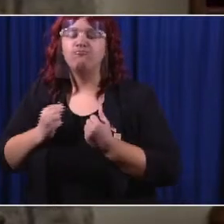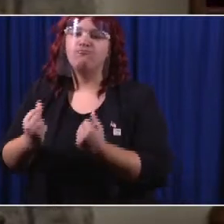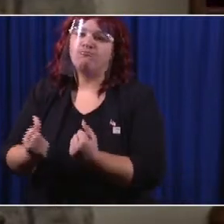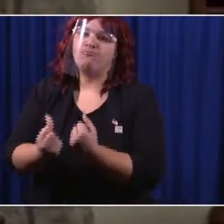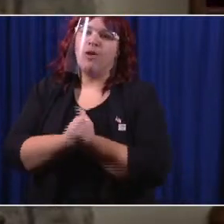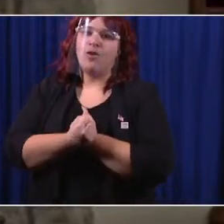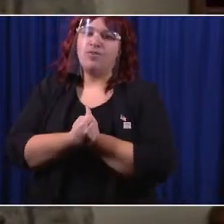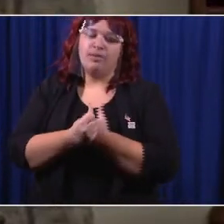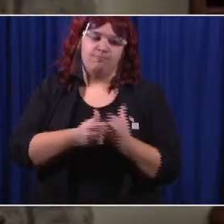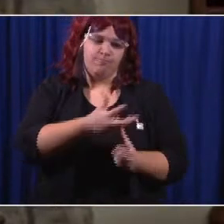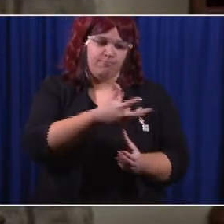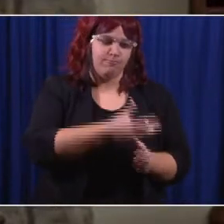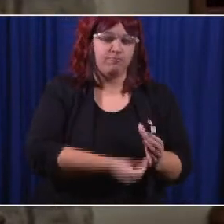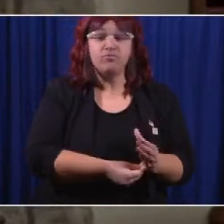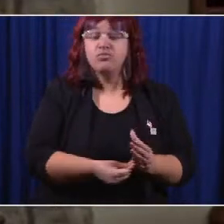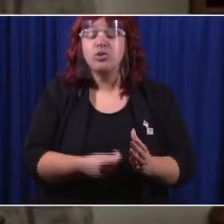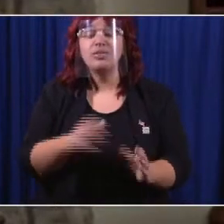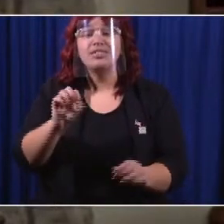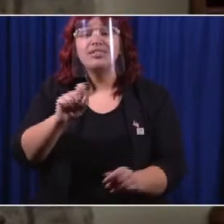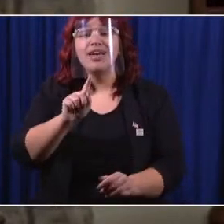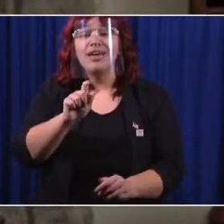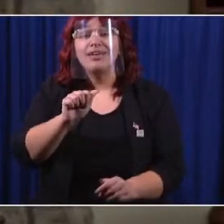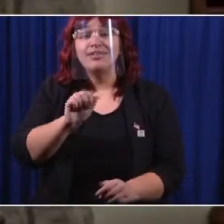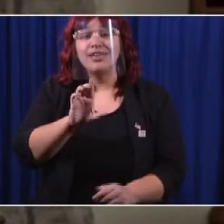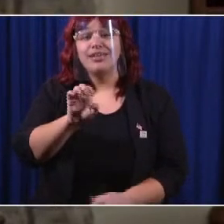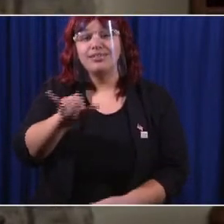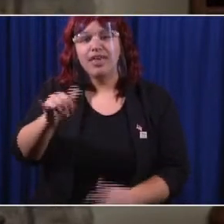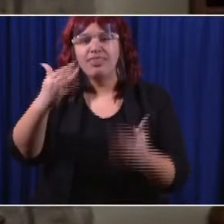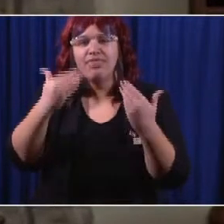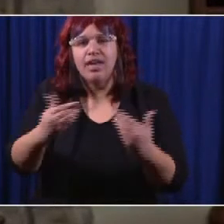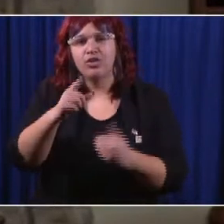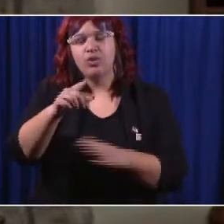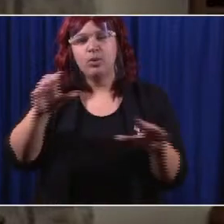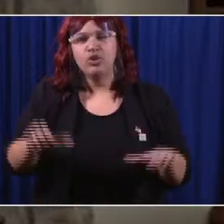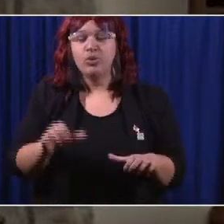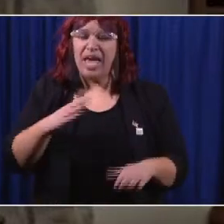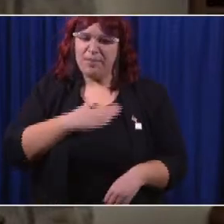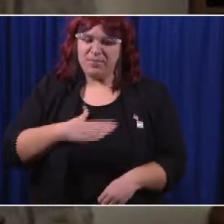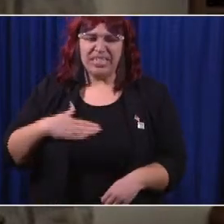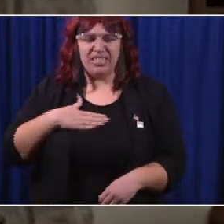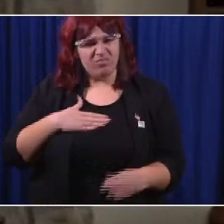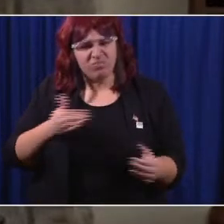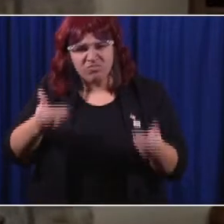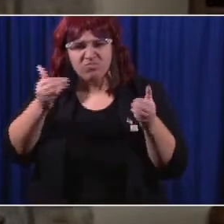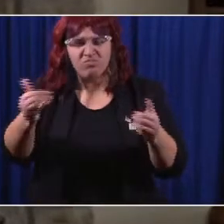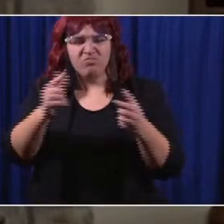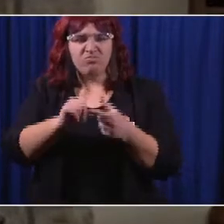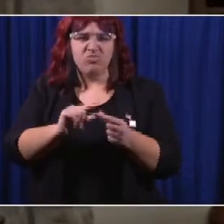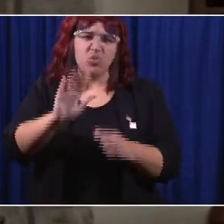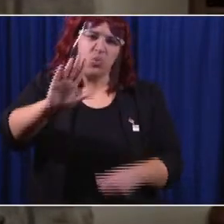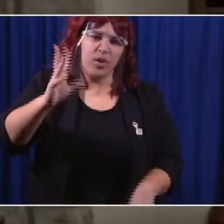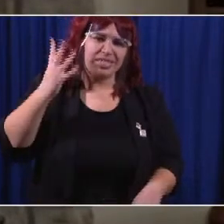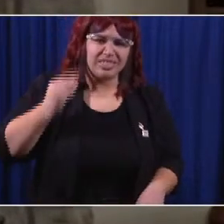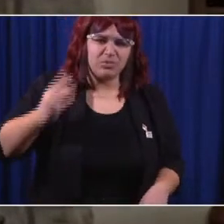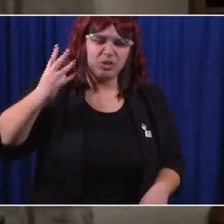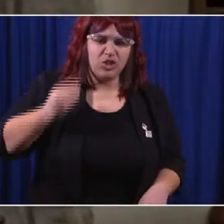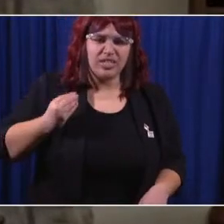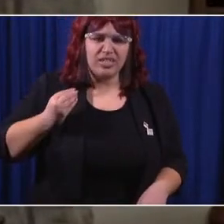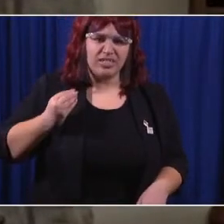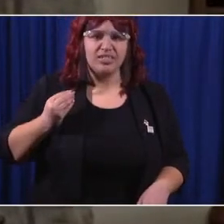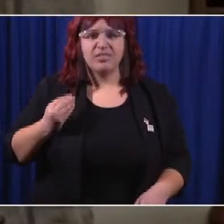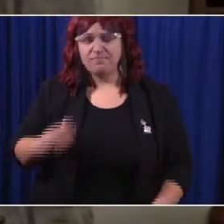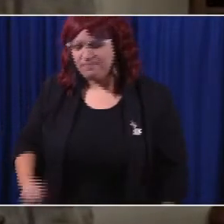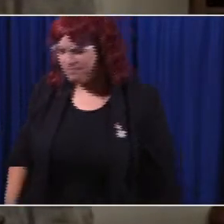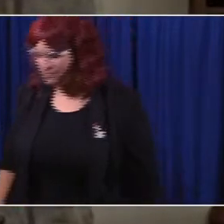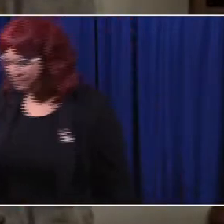us. And just tell us, if you can, what you are seeing in your